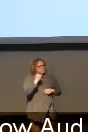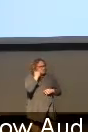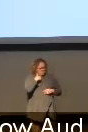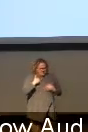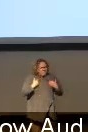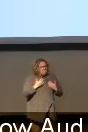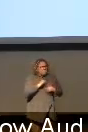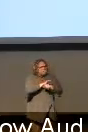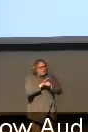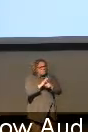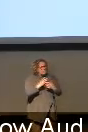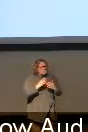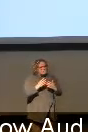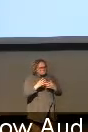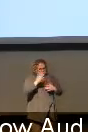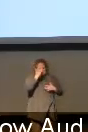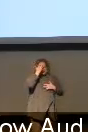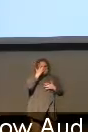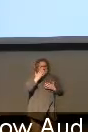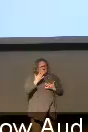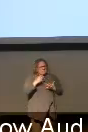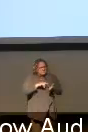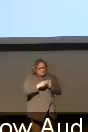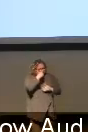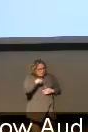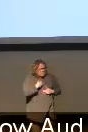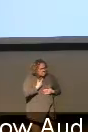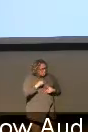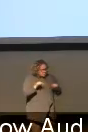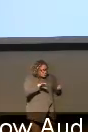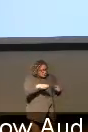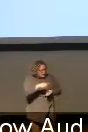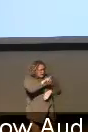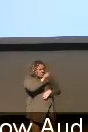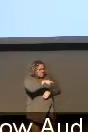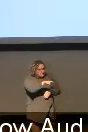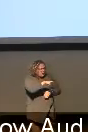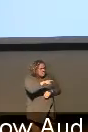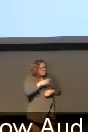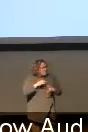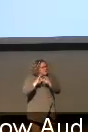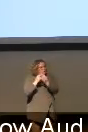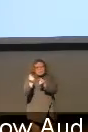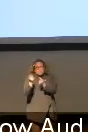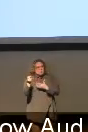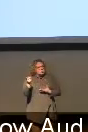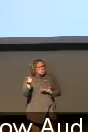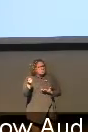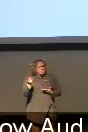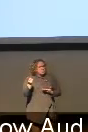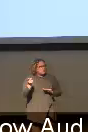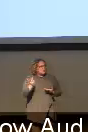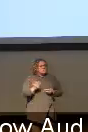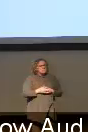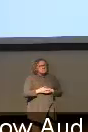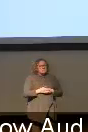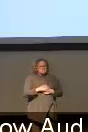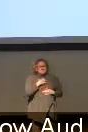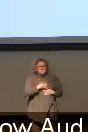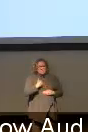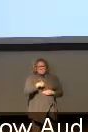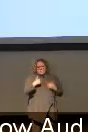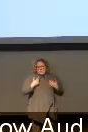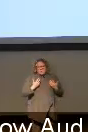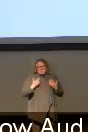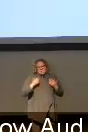mean for me? Could I die? And what about my family? I wish we had the ability to provide